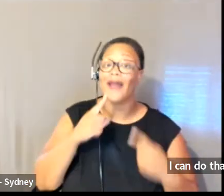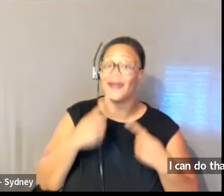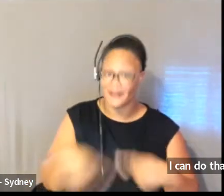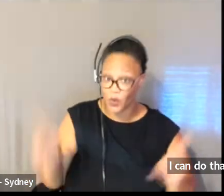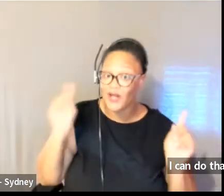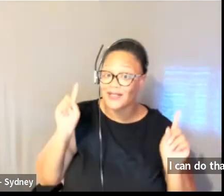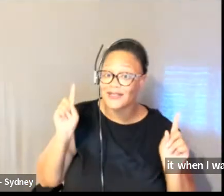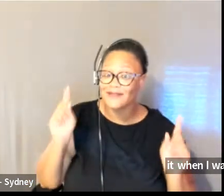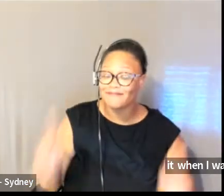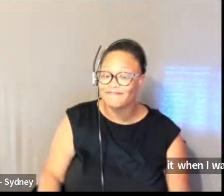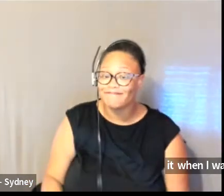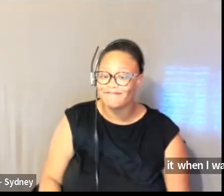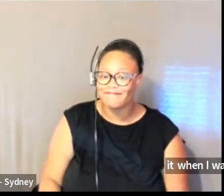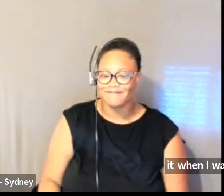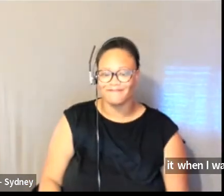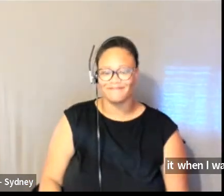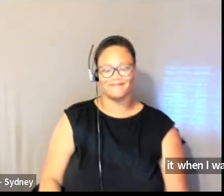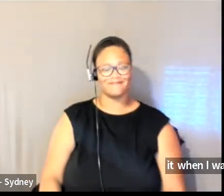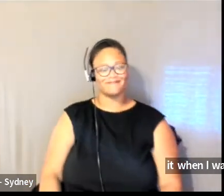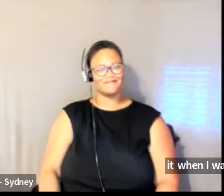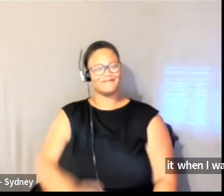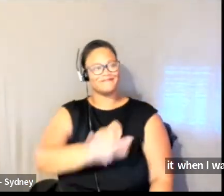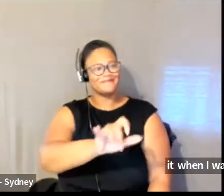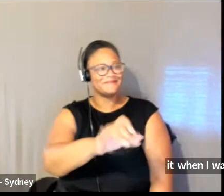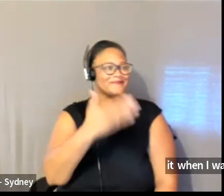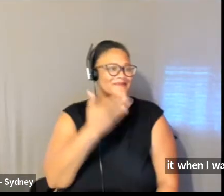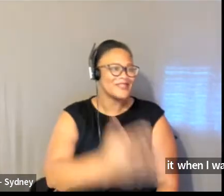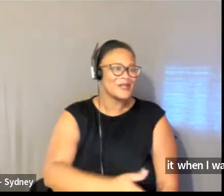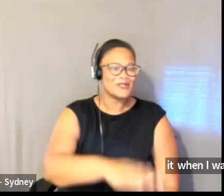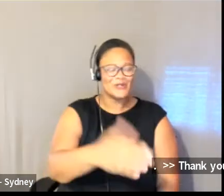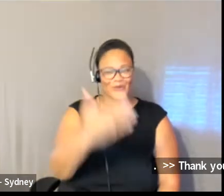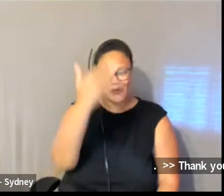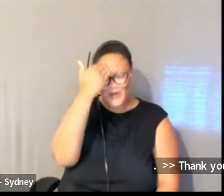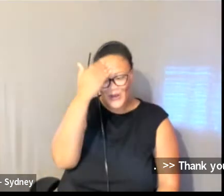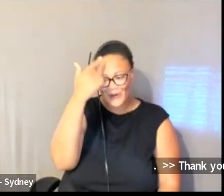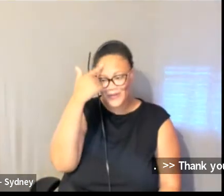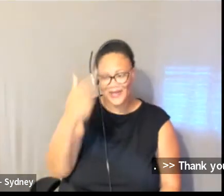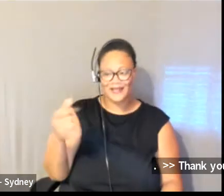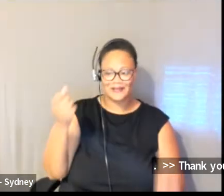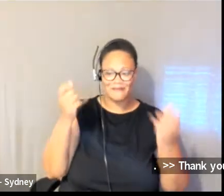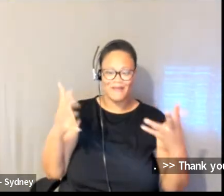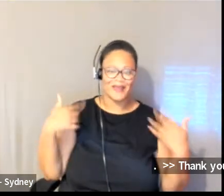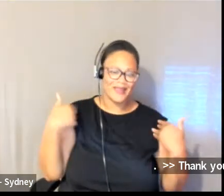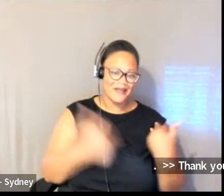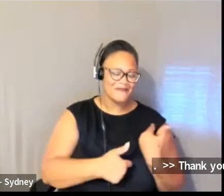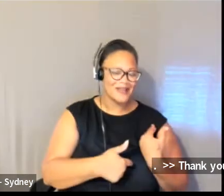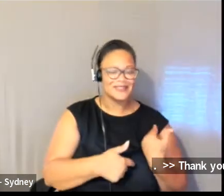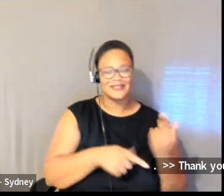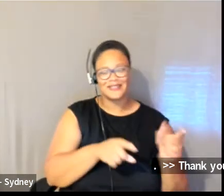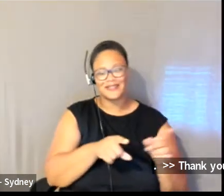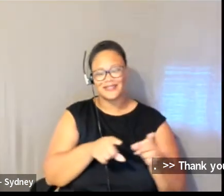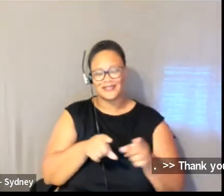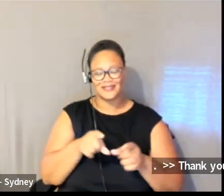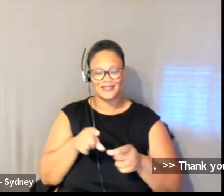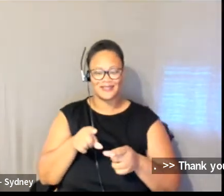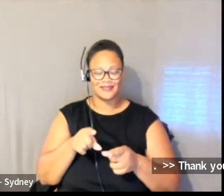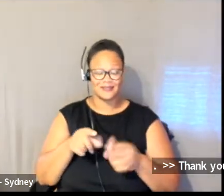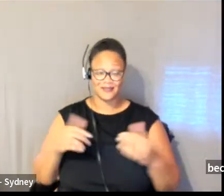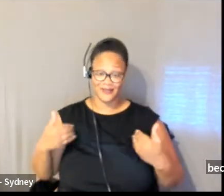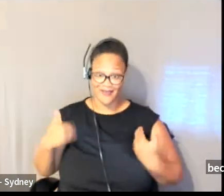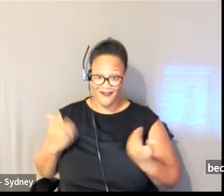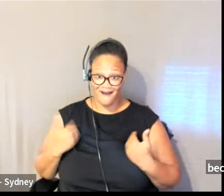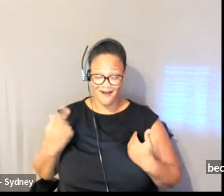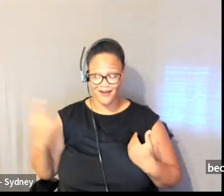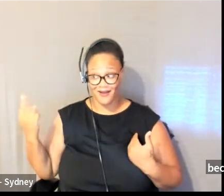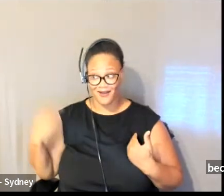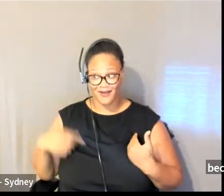Right. Thank you. And also really great to know, because like I'm like a lot of us also in you like being young, we